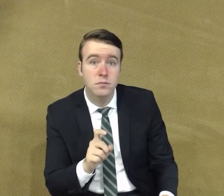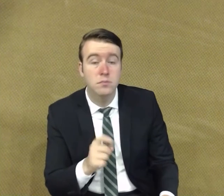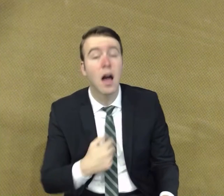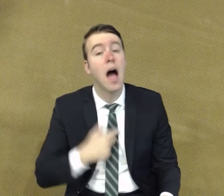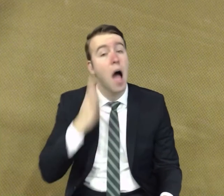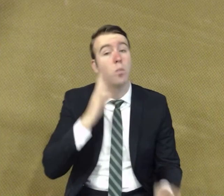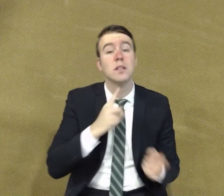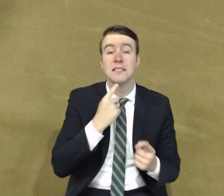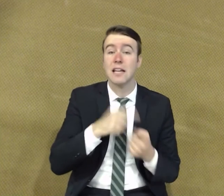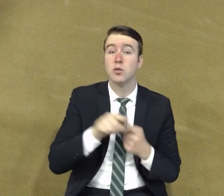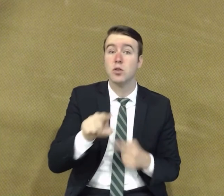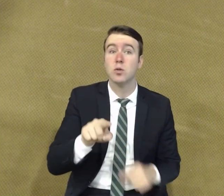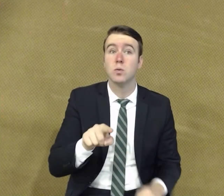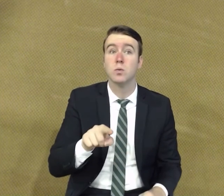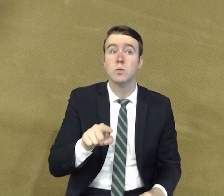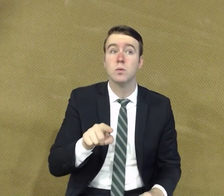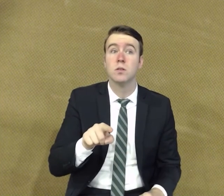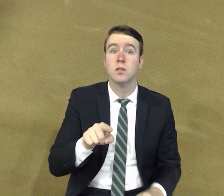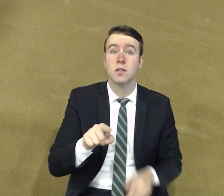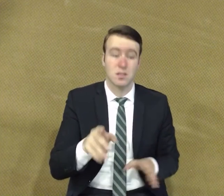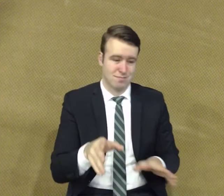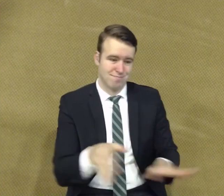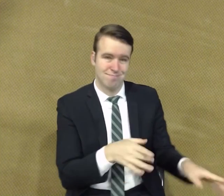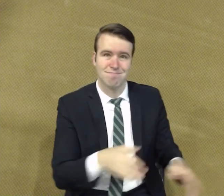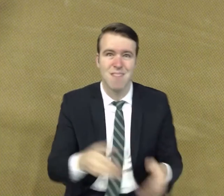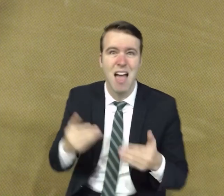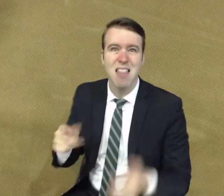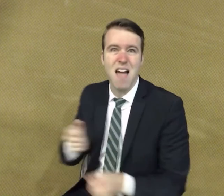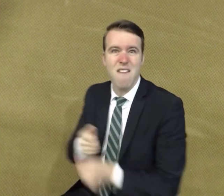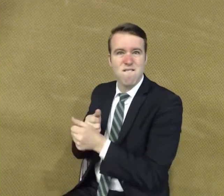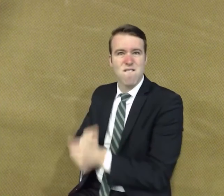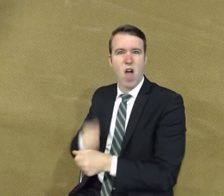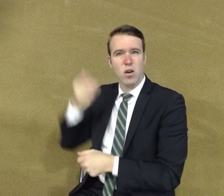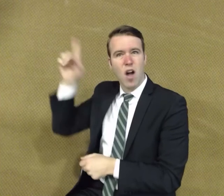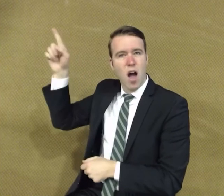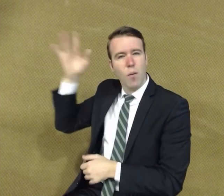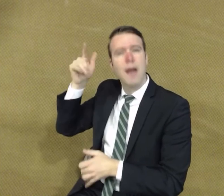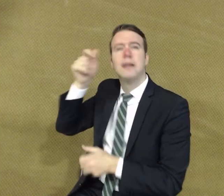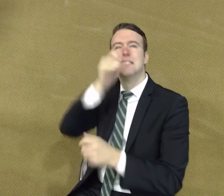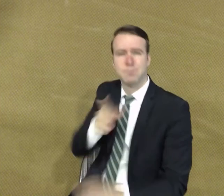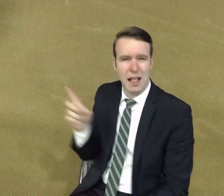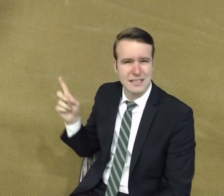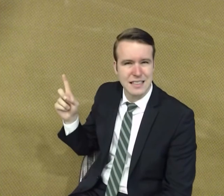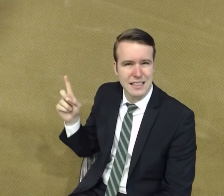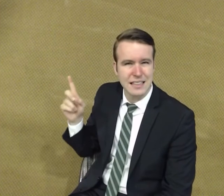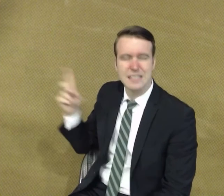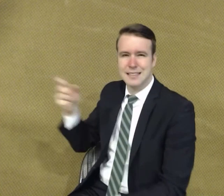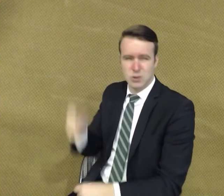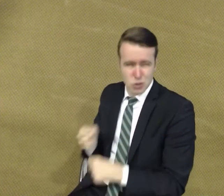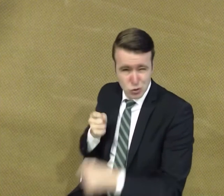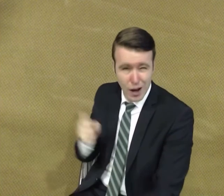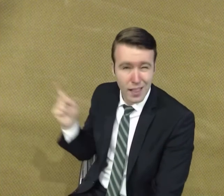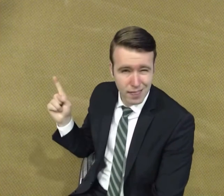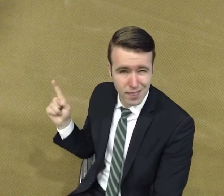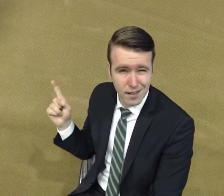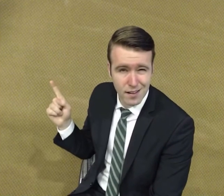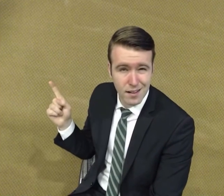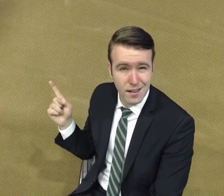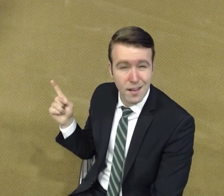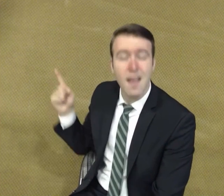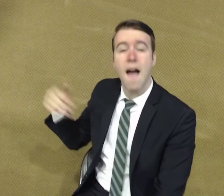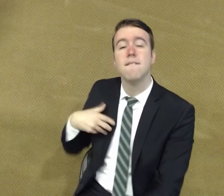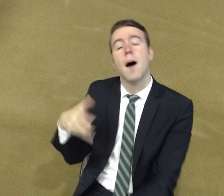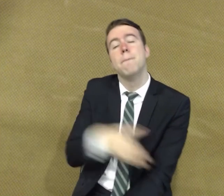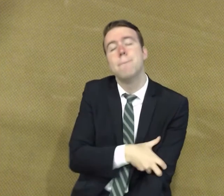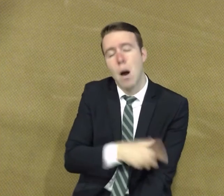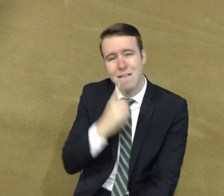And I would say to you unequivocally, yes, because that is a road of blessing. That is a road of strength. That is a